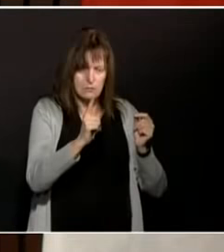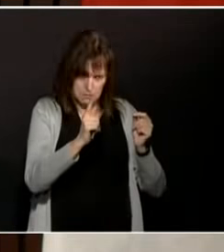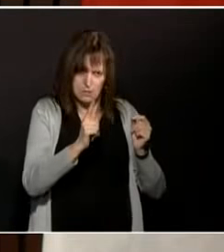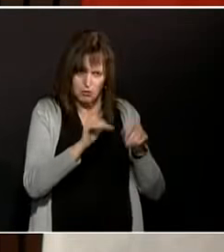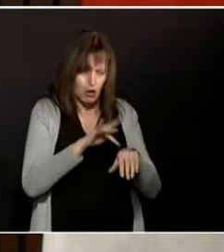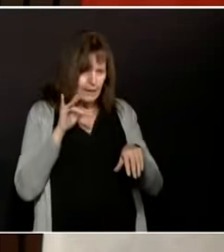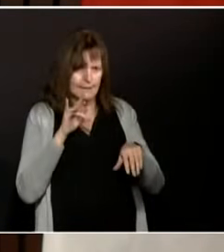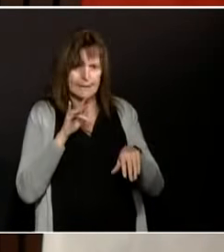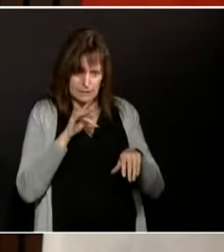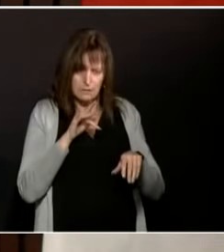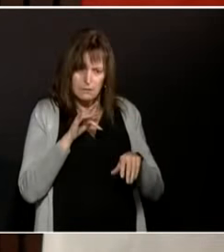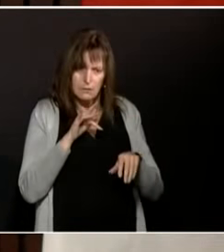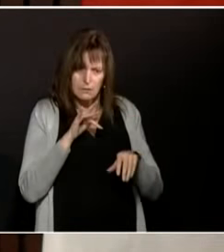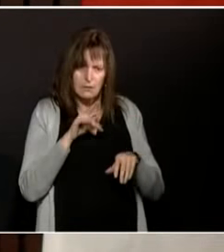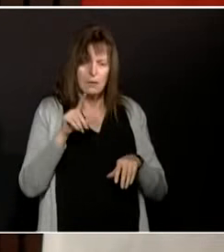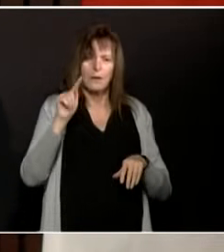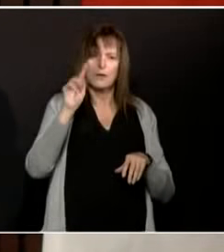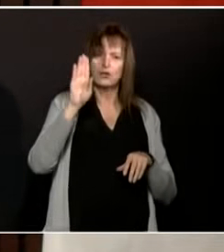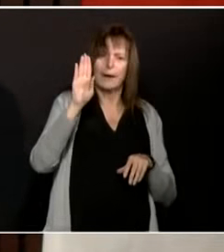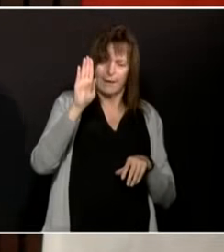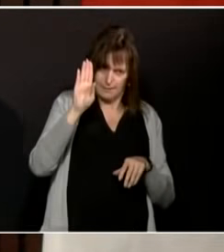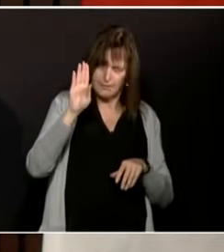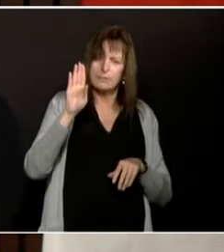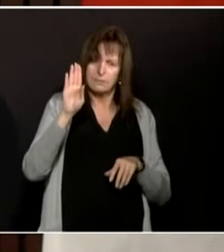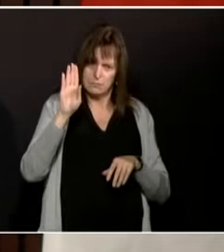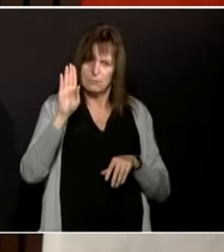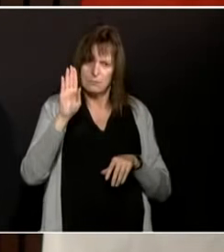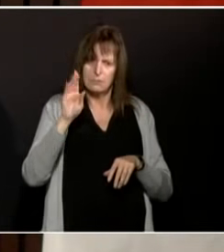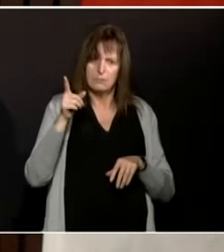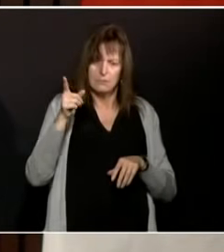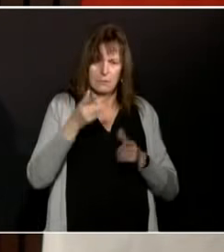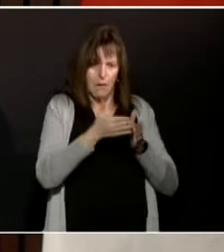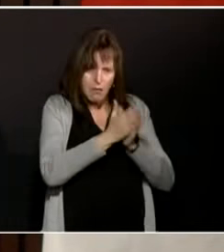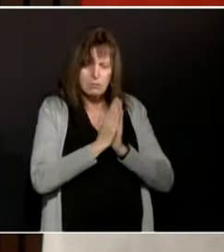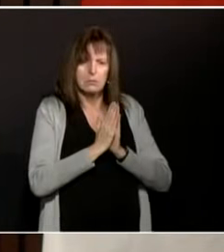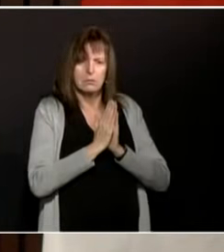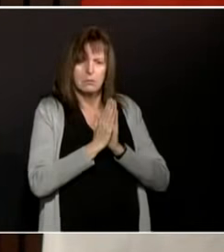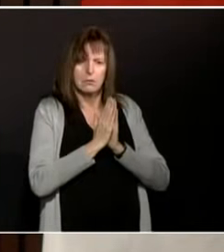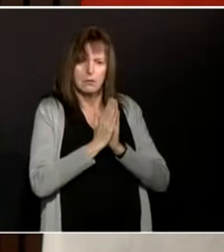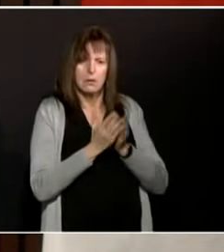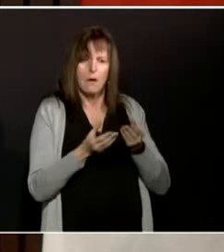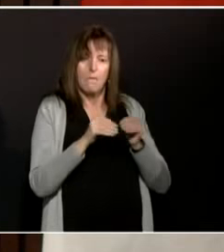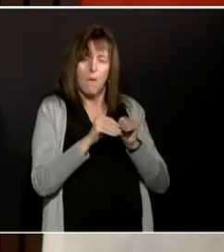Thunder Bay sought to be put under the restrictions that they came under.